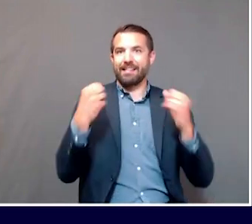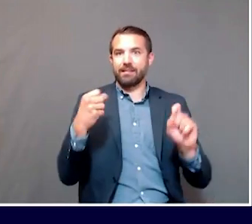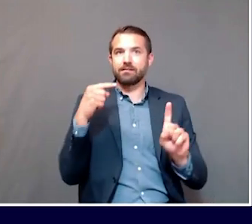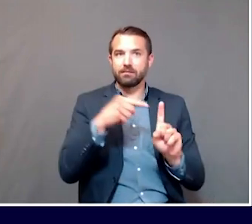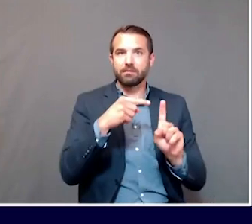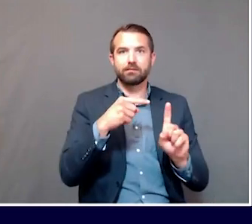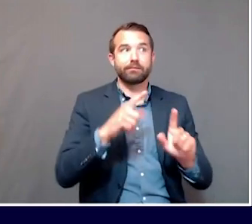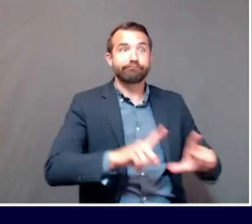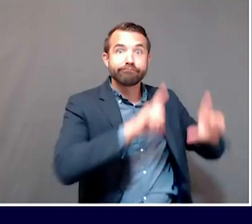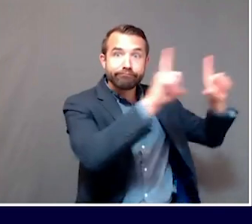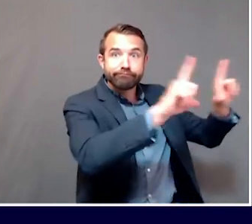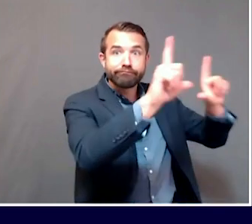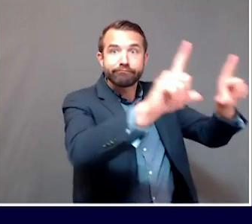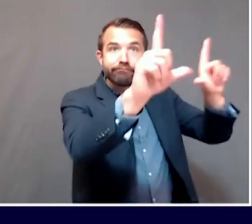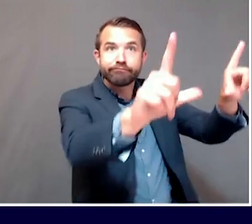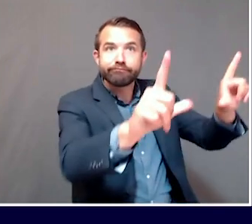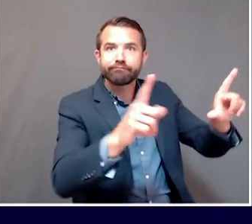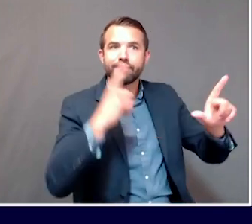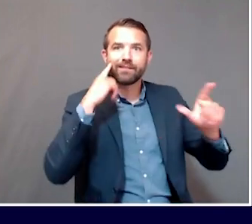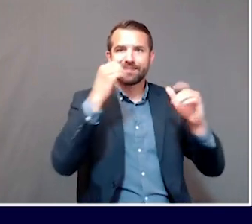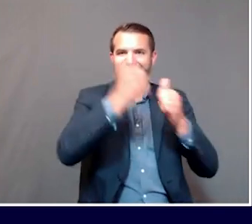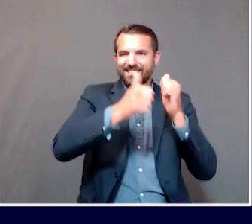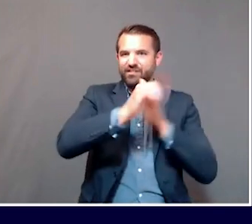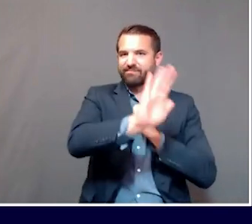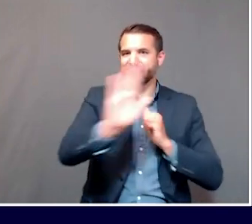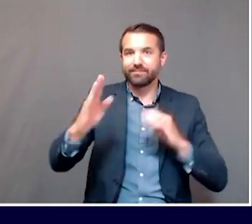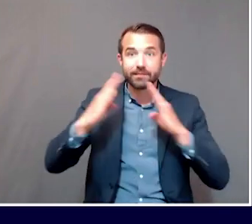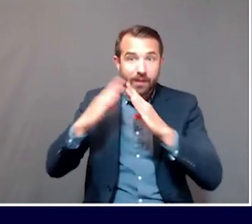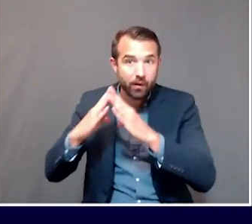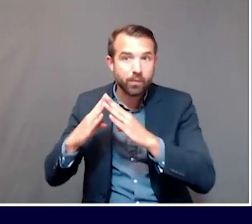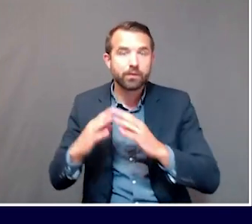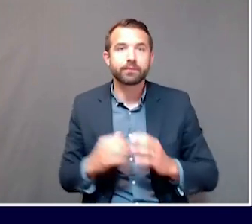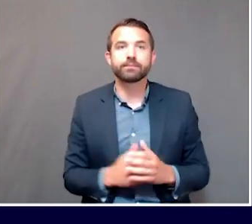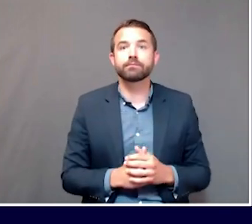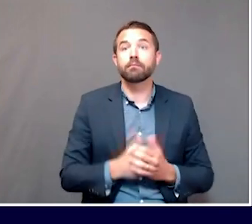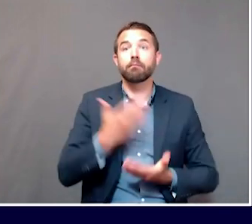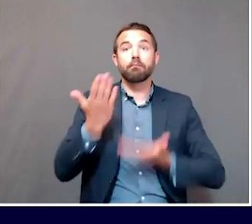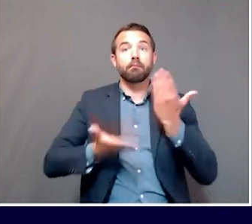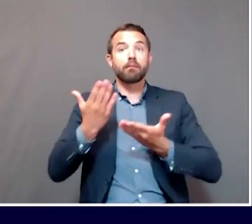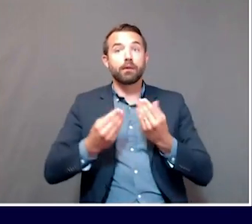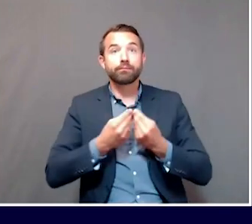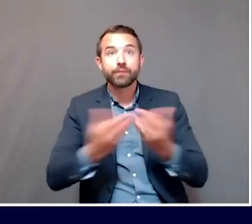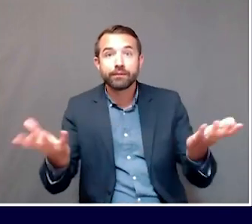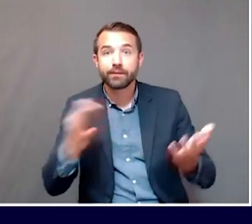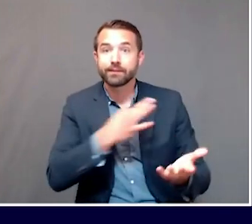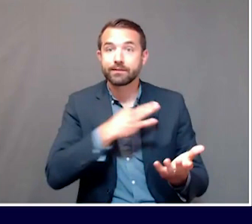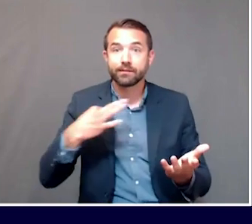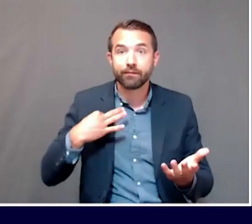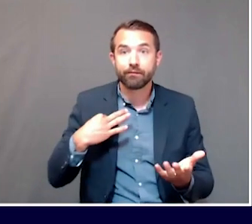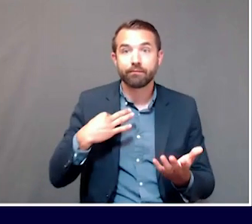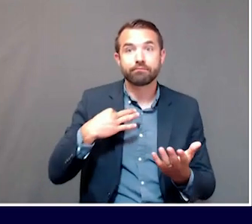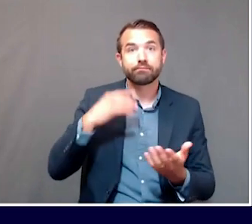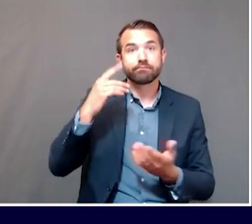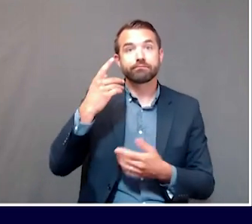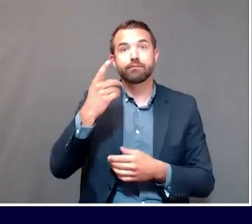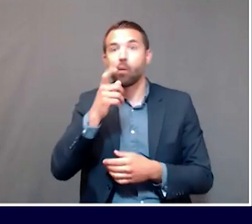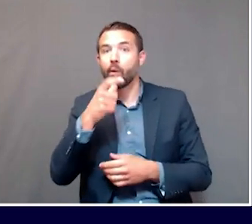closed. Providing staff to limit crowds in front of restaurants, bars, and beaches and other sites where people might